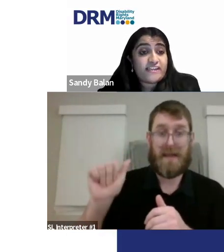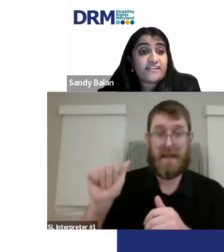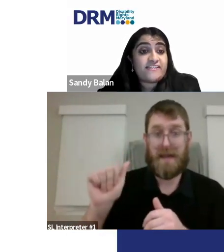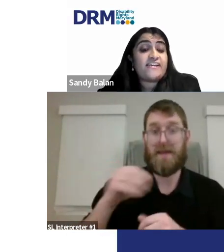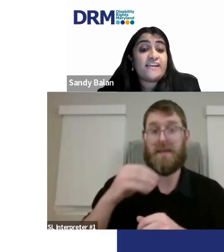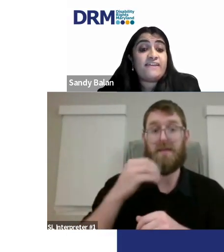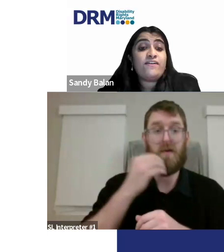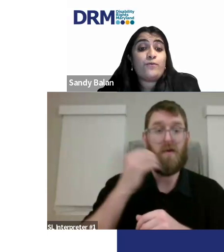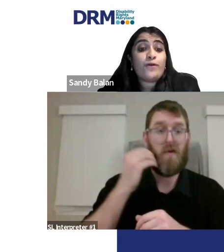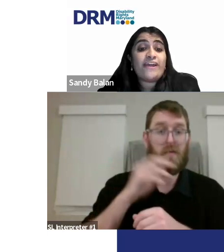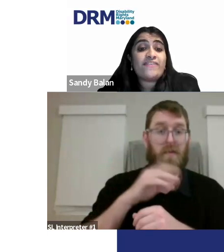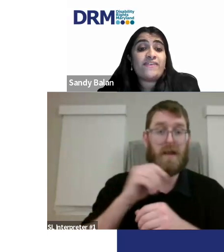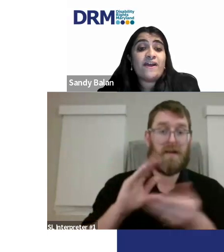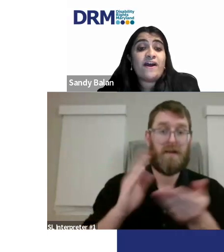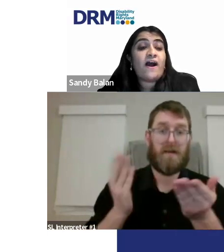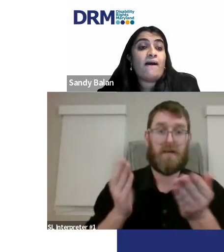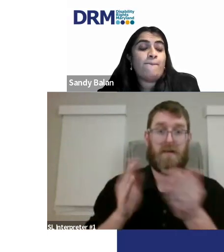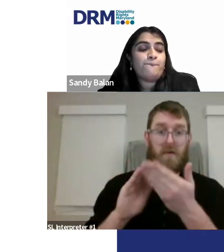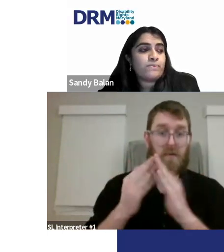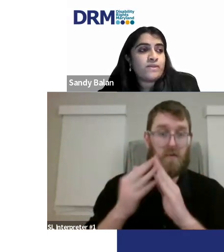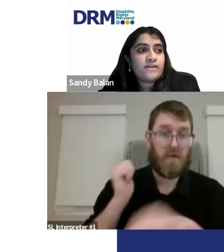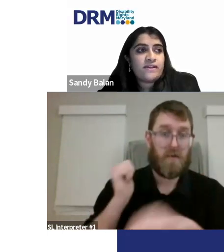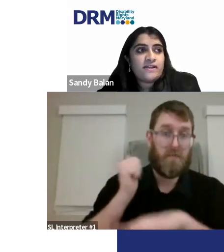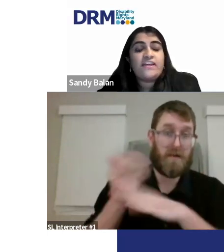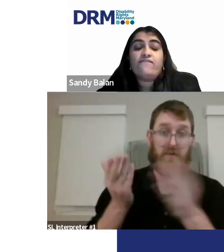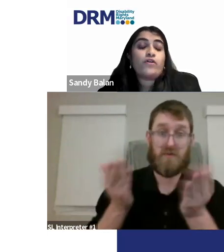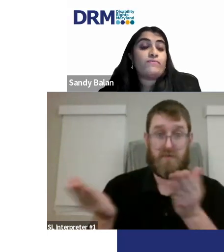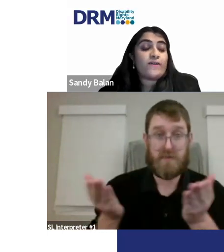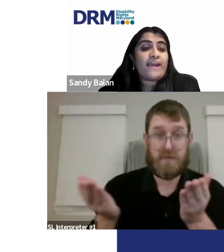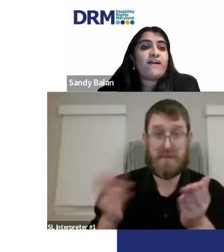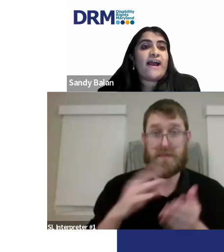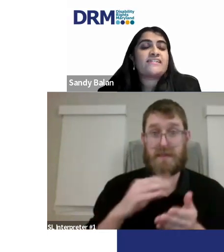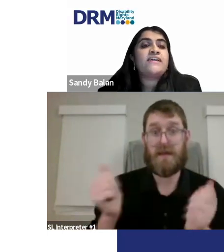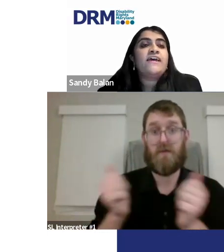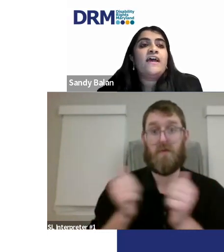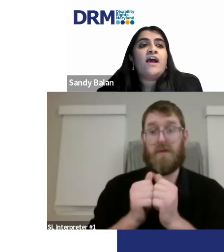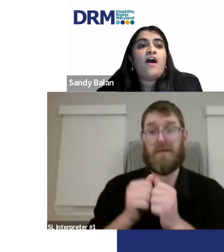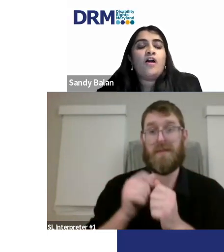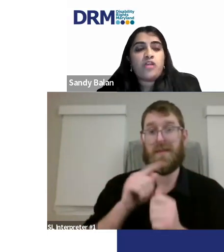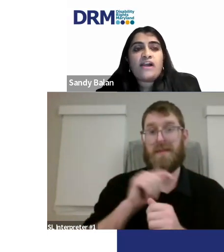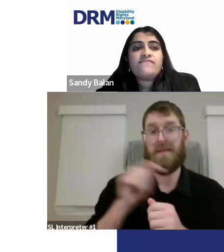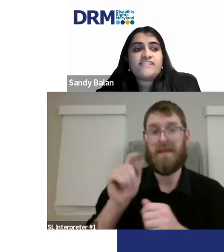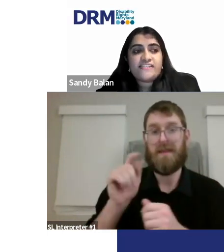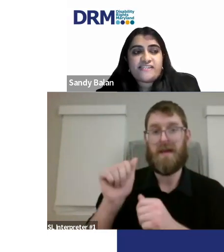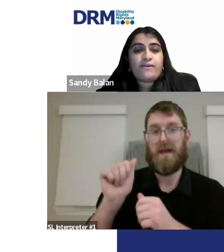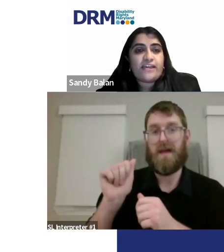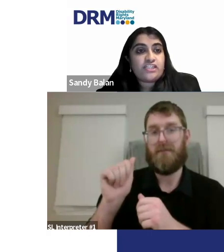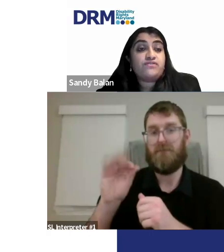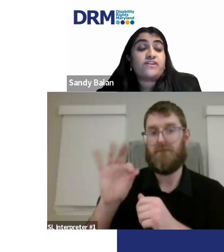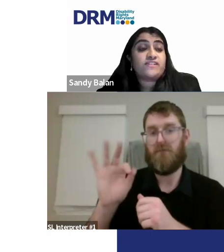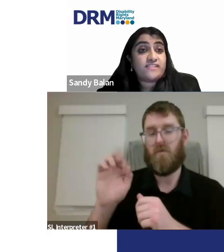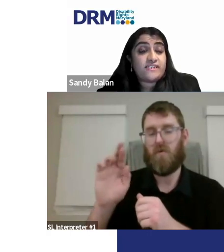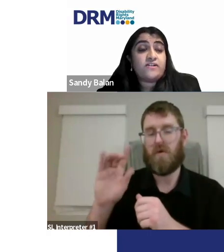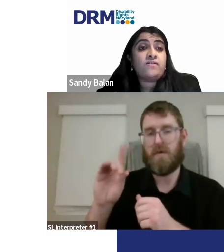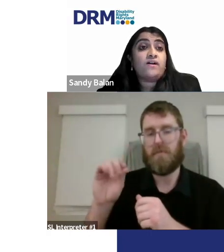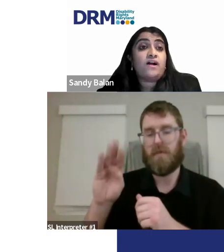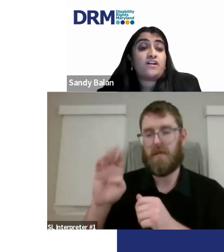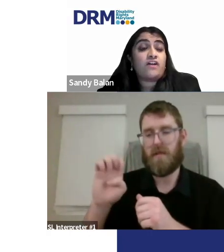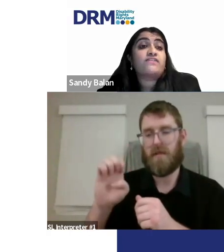community-based services, and even with the Affordable Care Act, a lot of the systemic